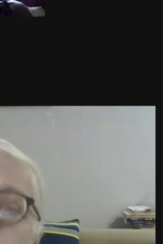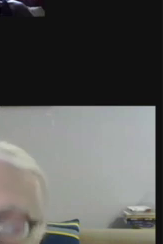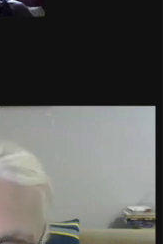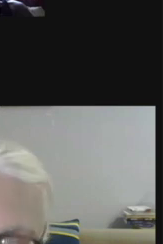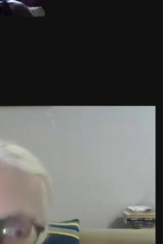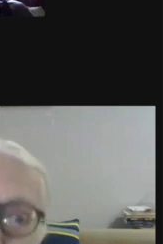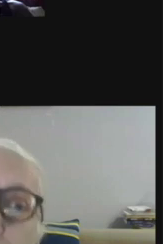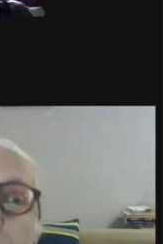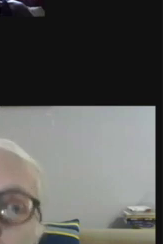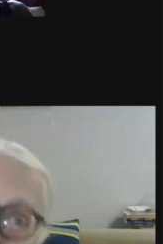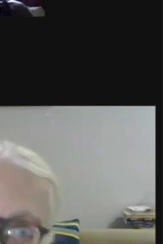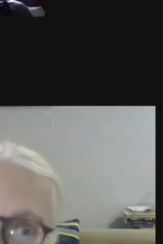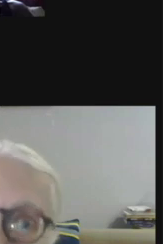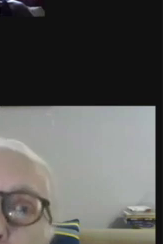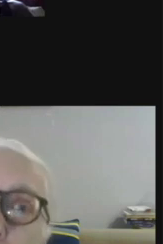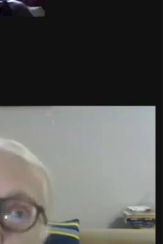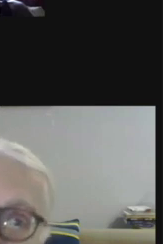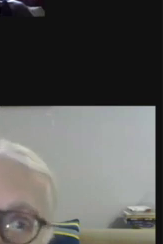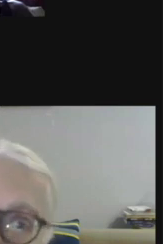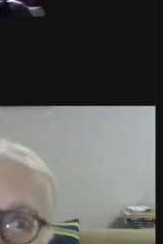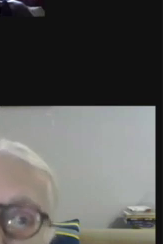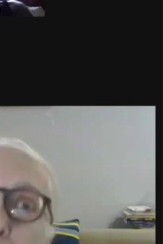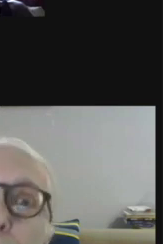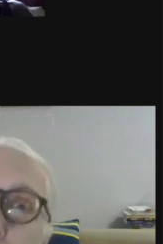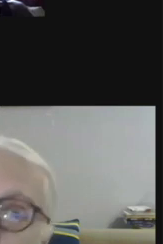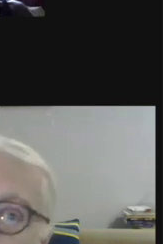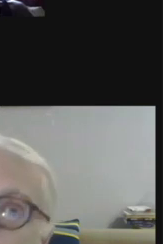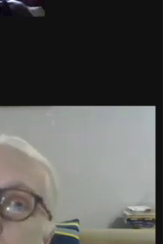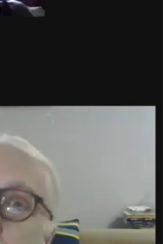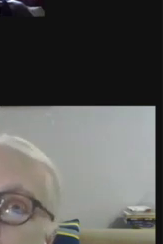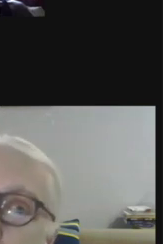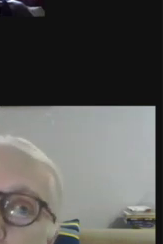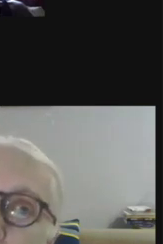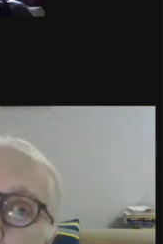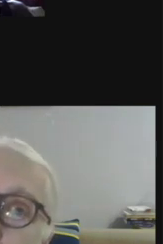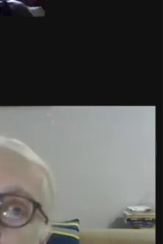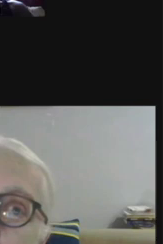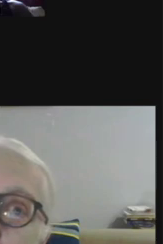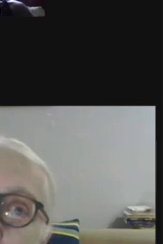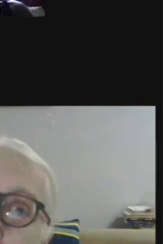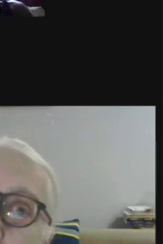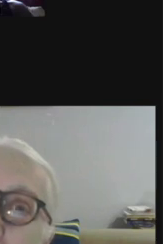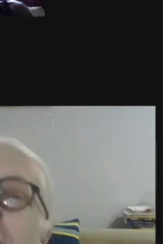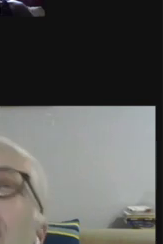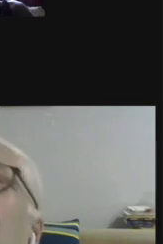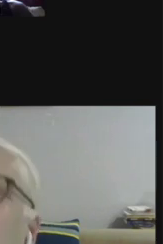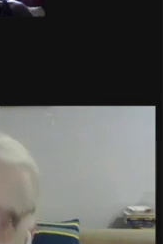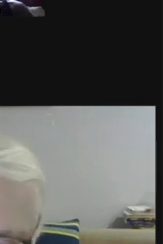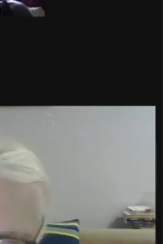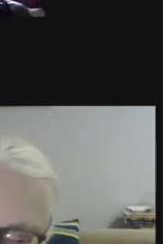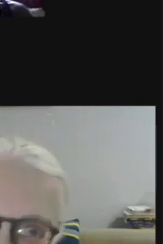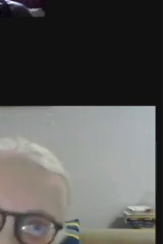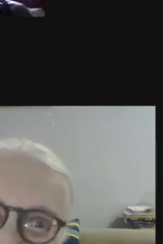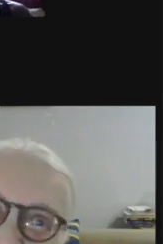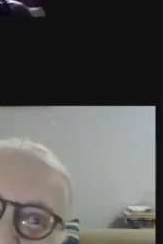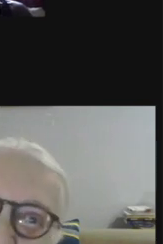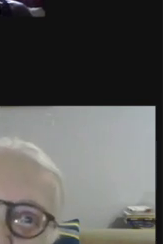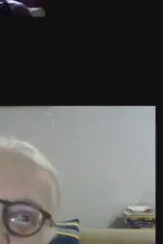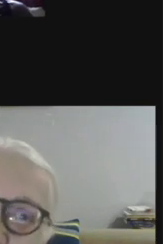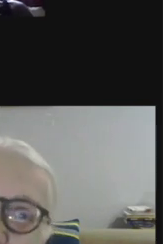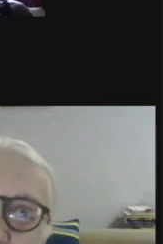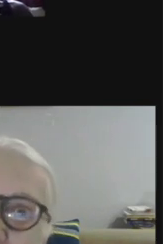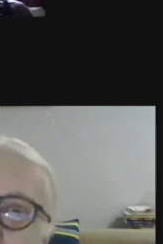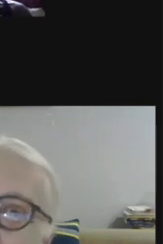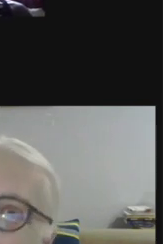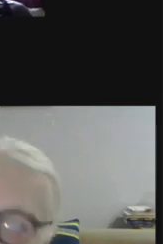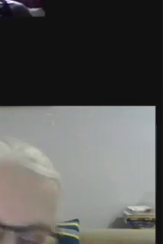we travel internationally. But I would like to go to Chicago. I haven't been there for quite a while. And Chicago's always great. Chicago? It's a